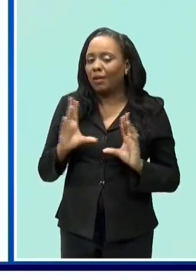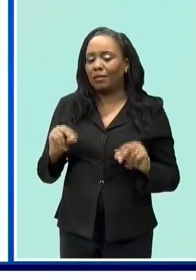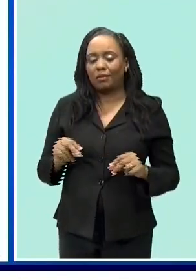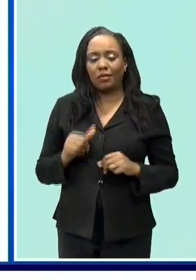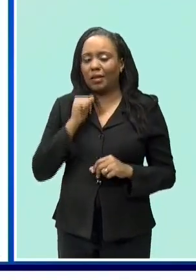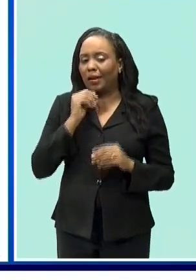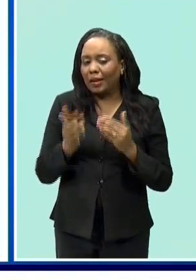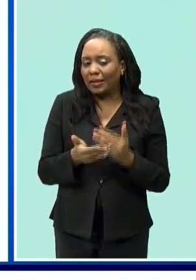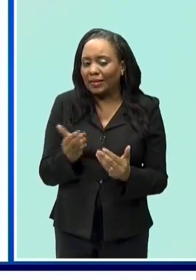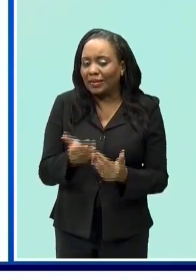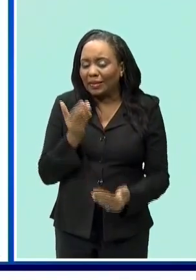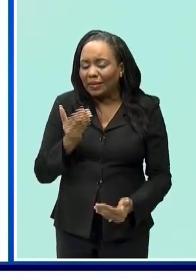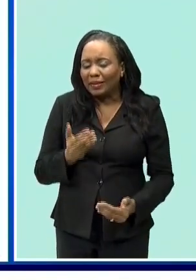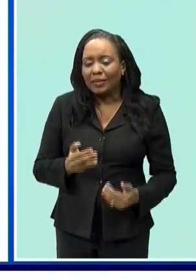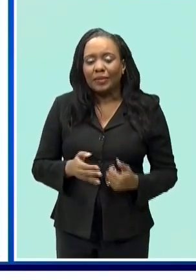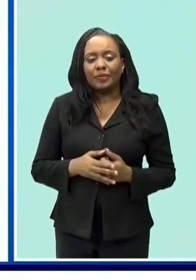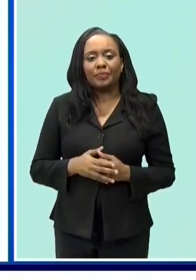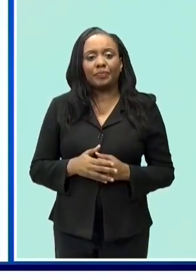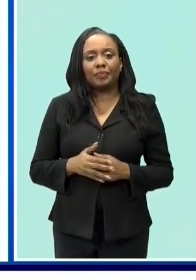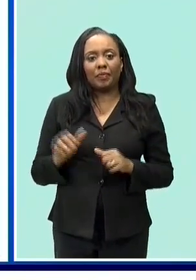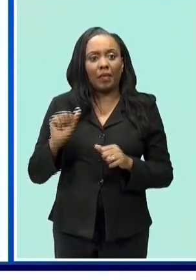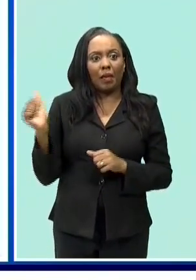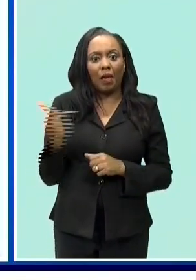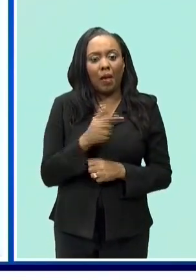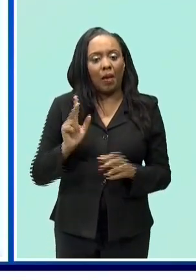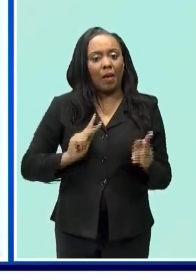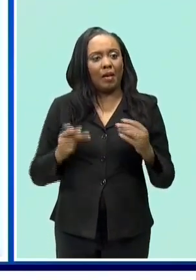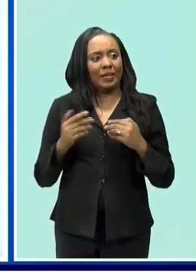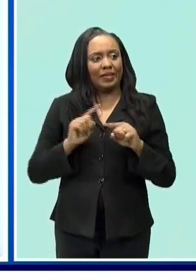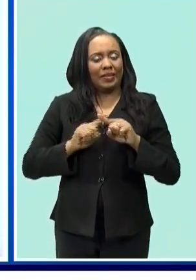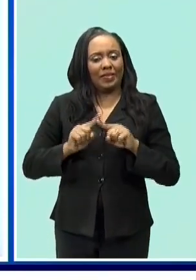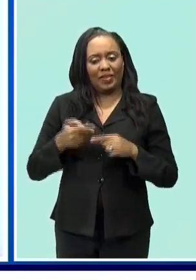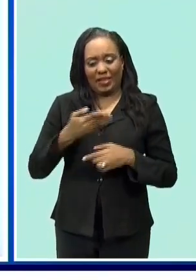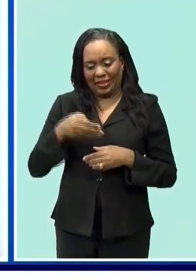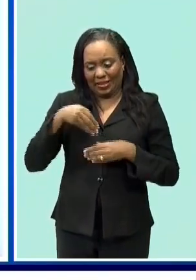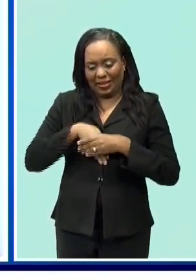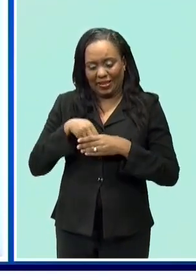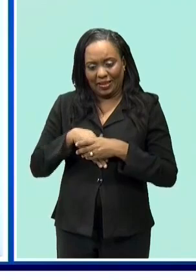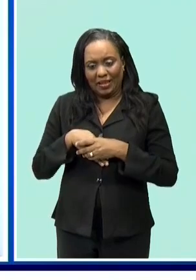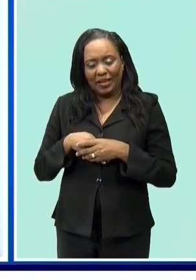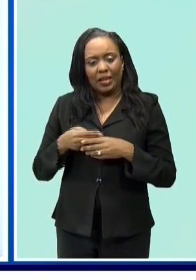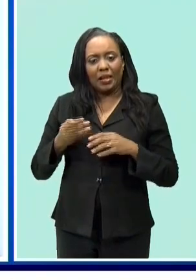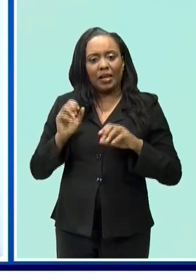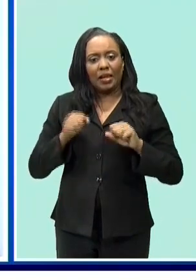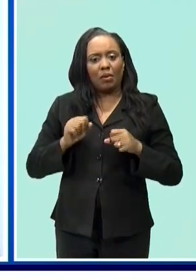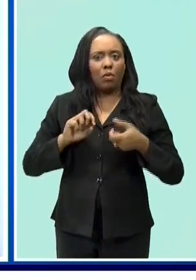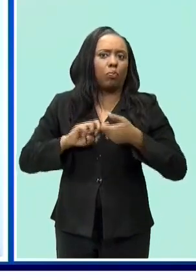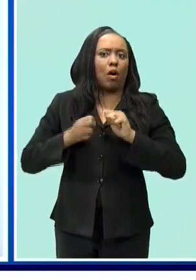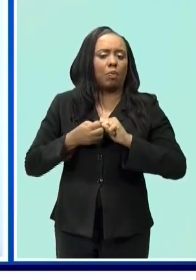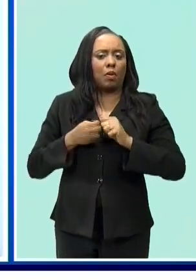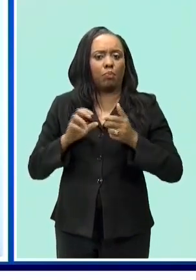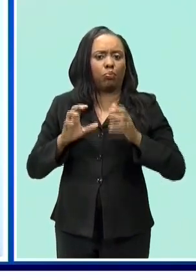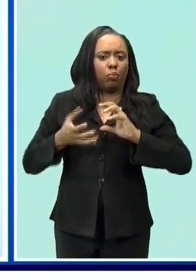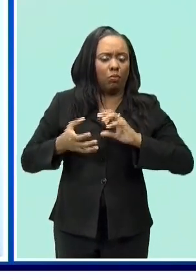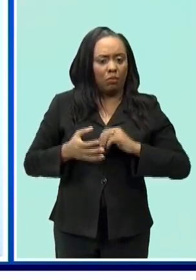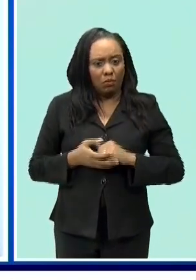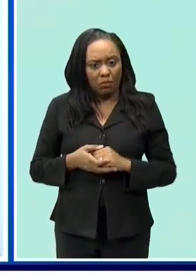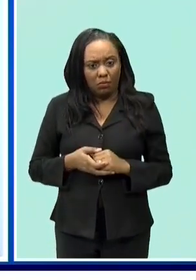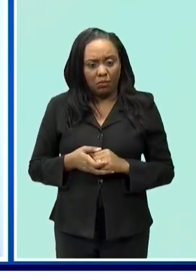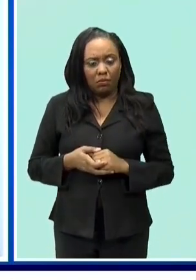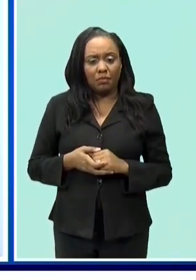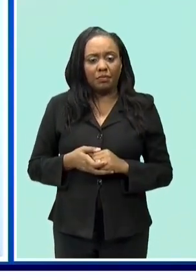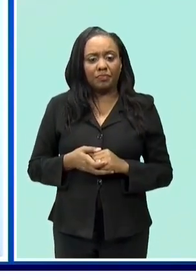easy, because everybody has different things that could cause side effects of that. Over the years,